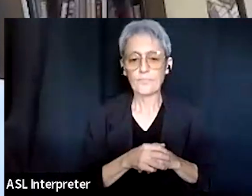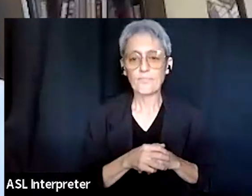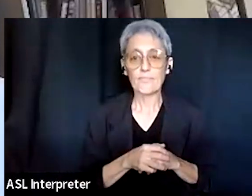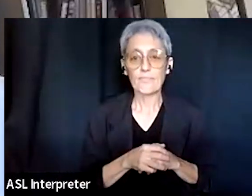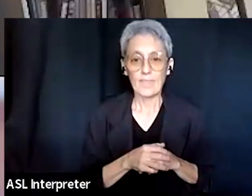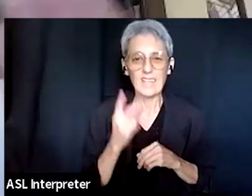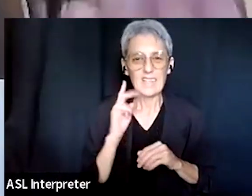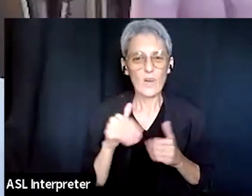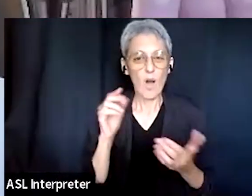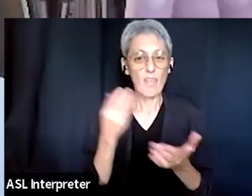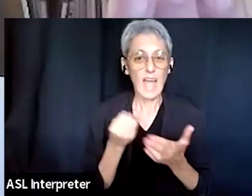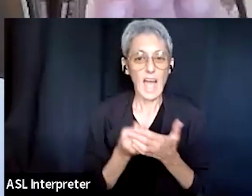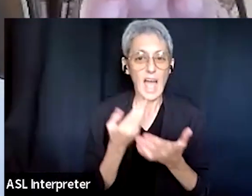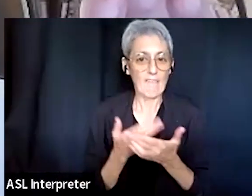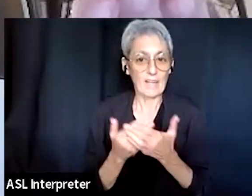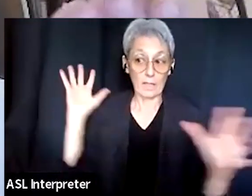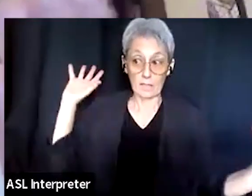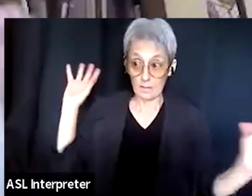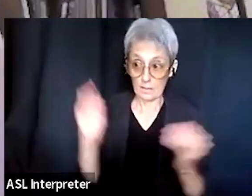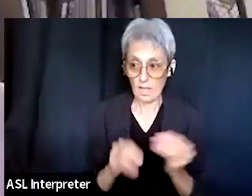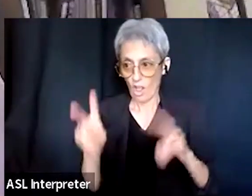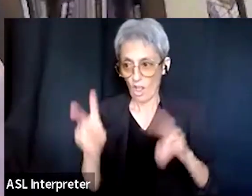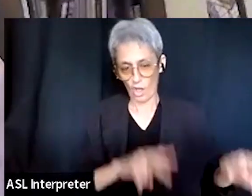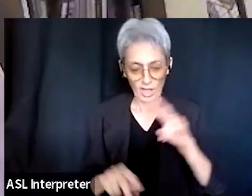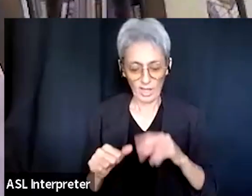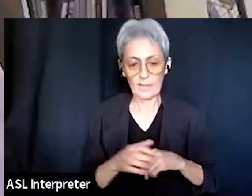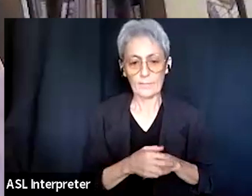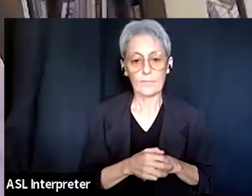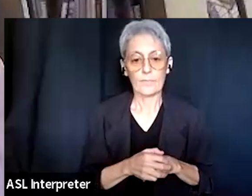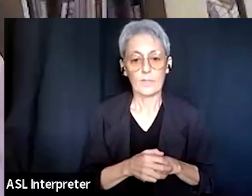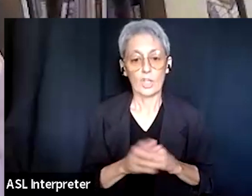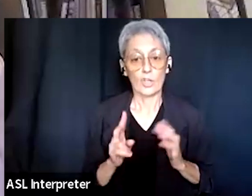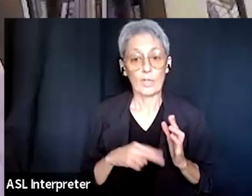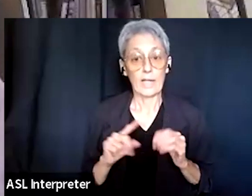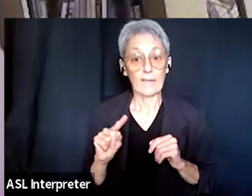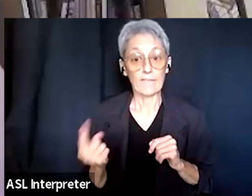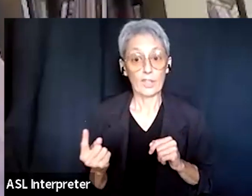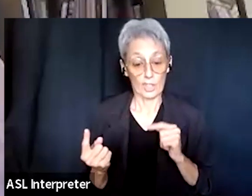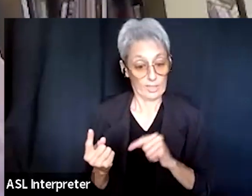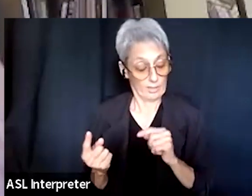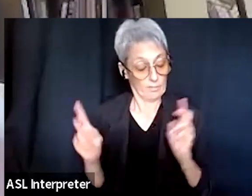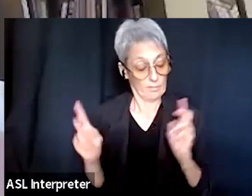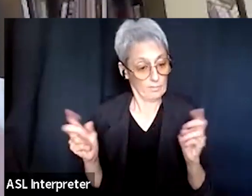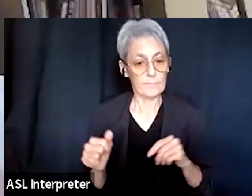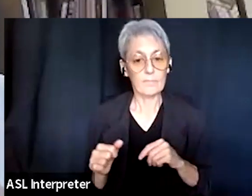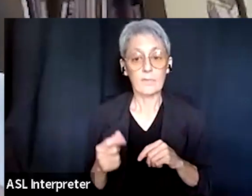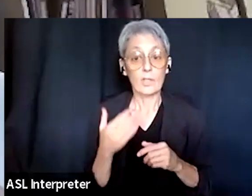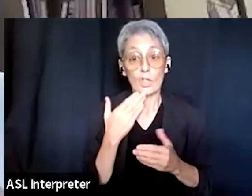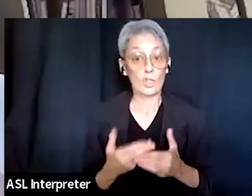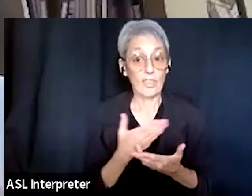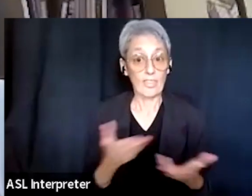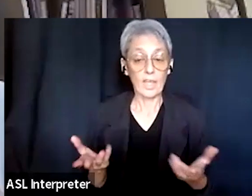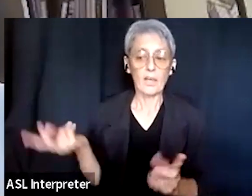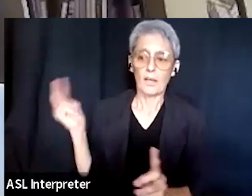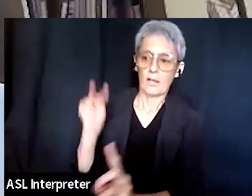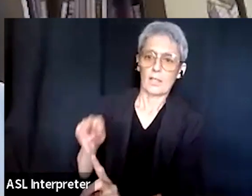have. One of the best things about Reading First was it put a spotlight on literacy and gave additional training